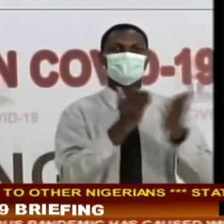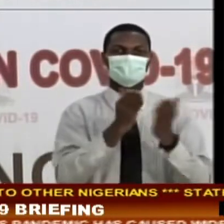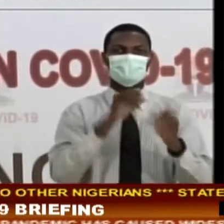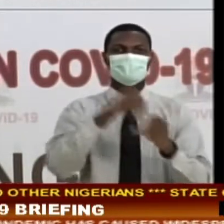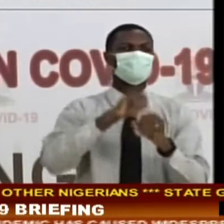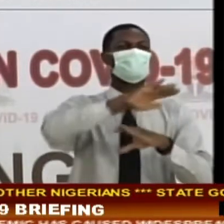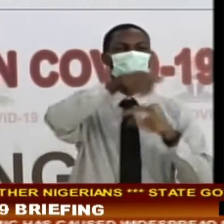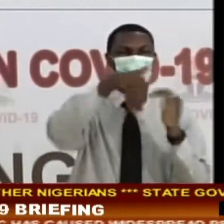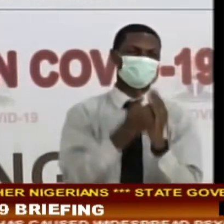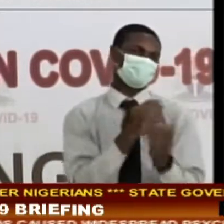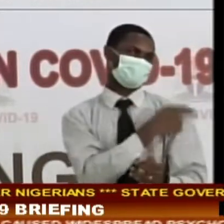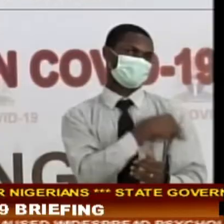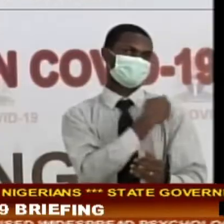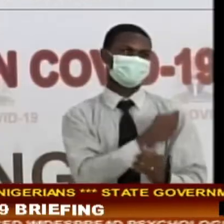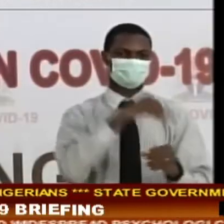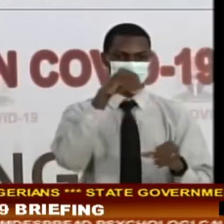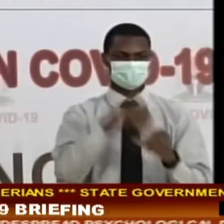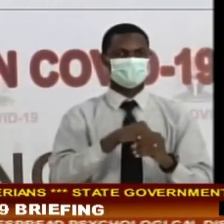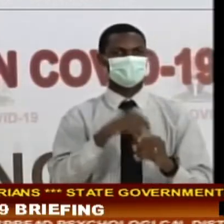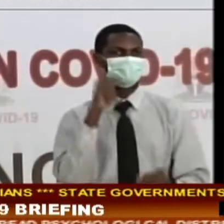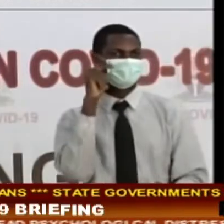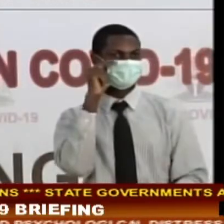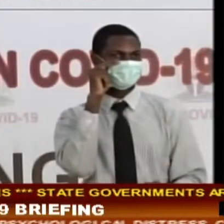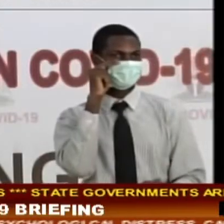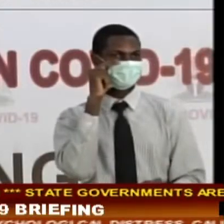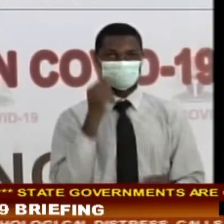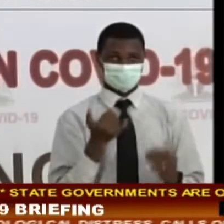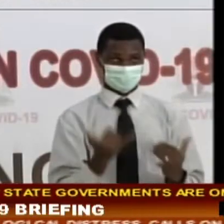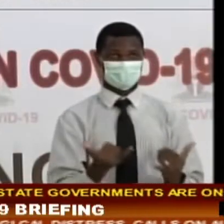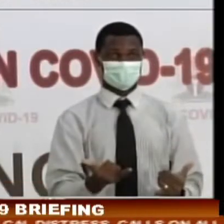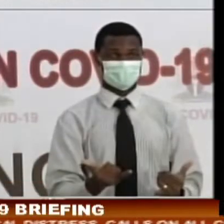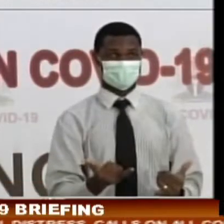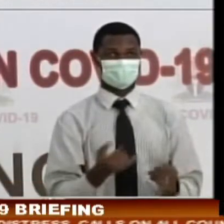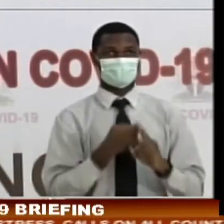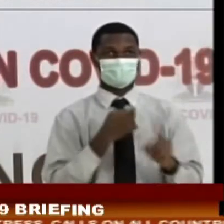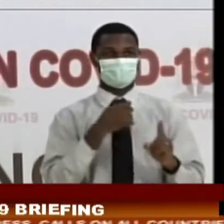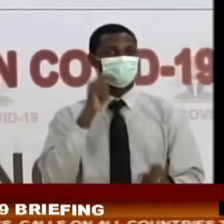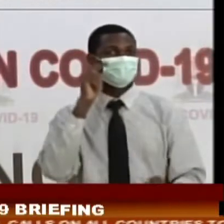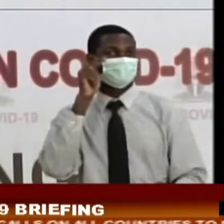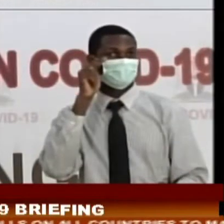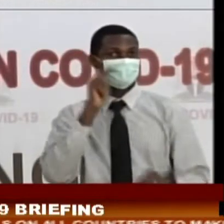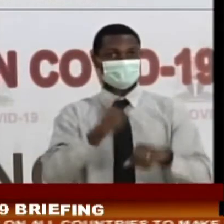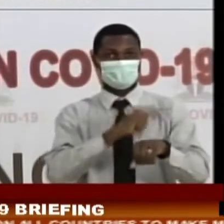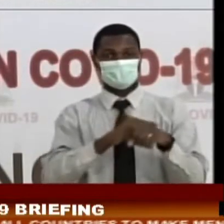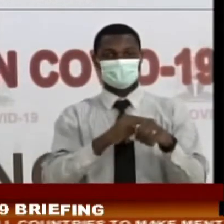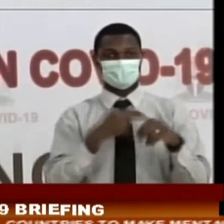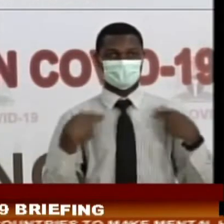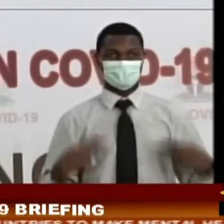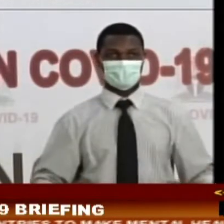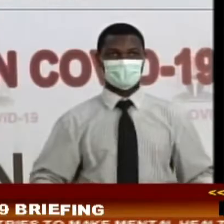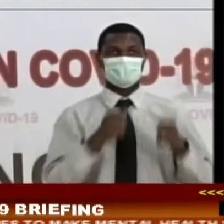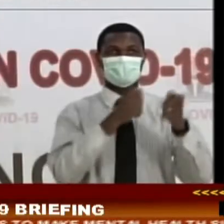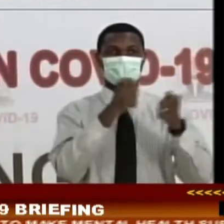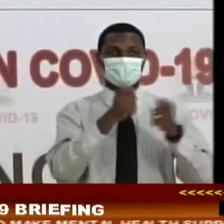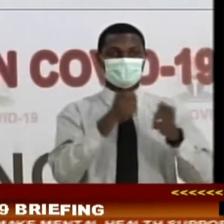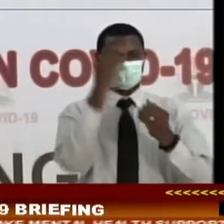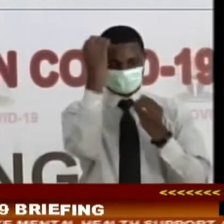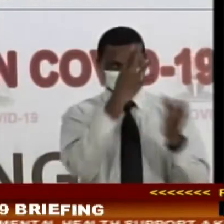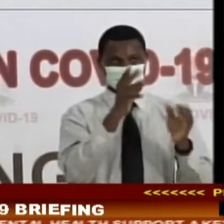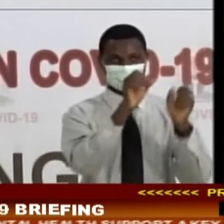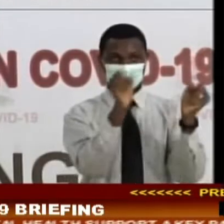the country latest statistics from the National Health management information system